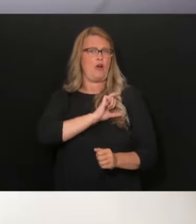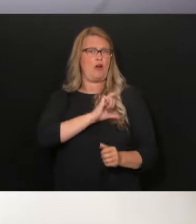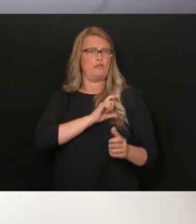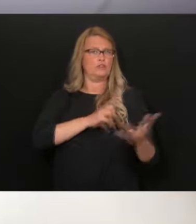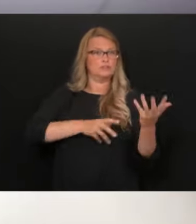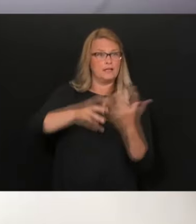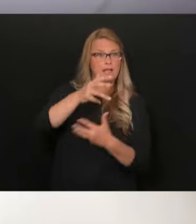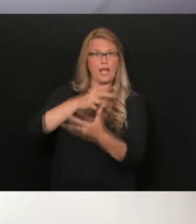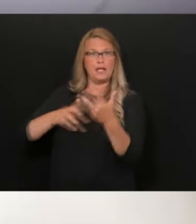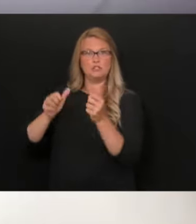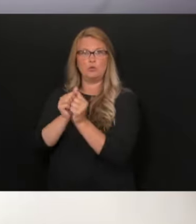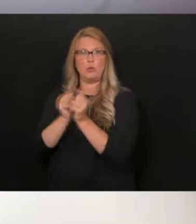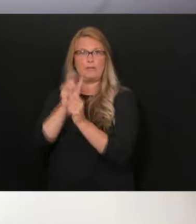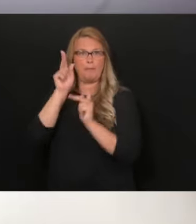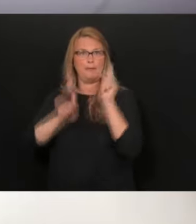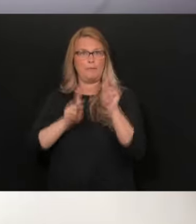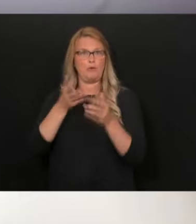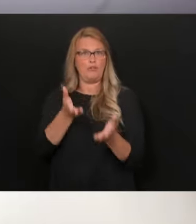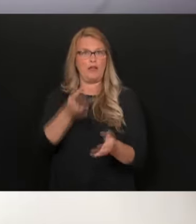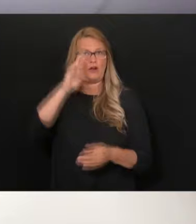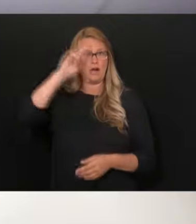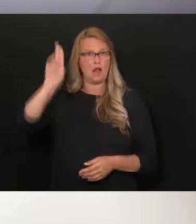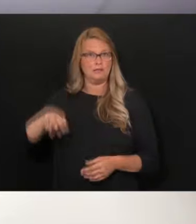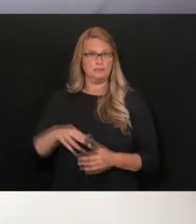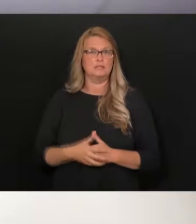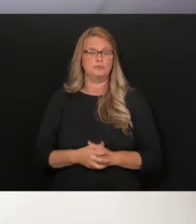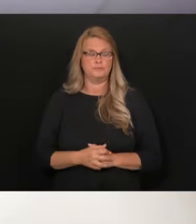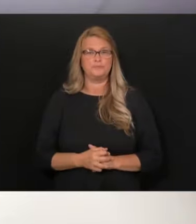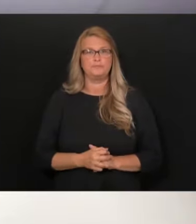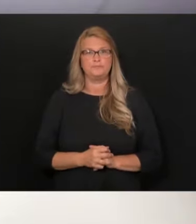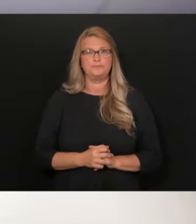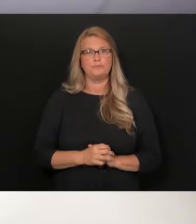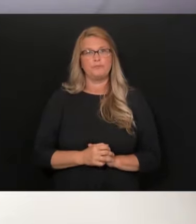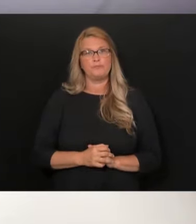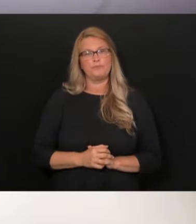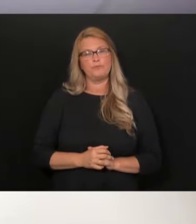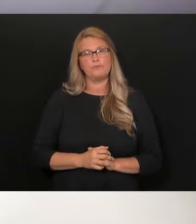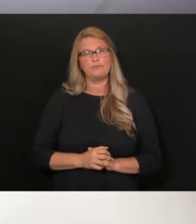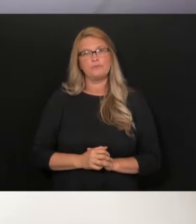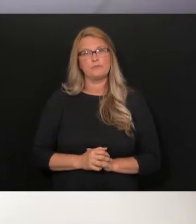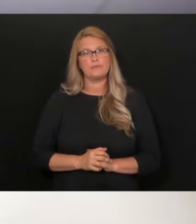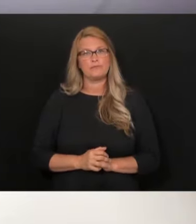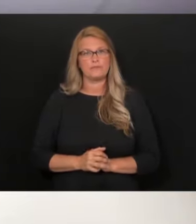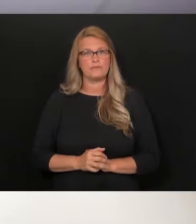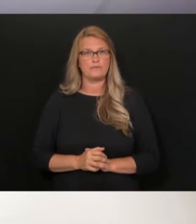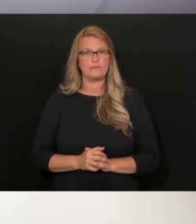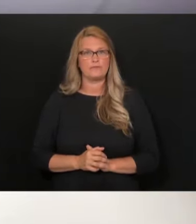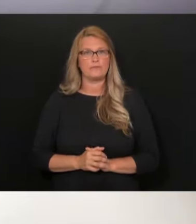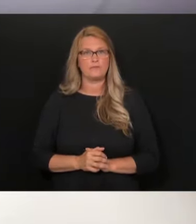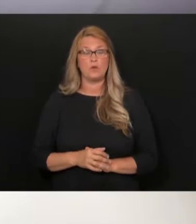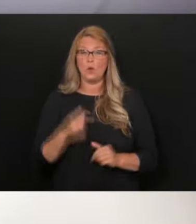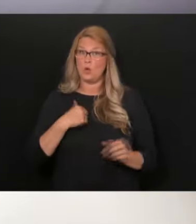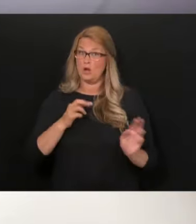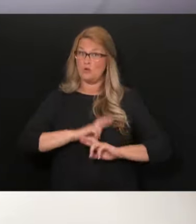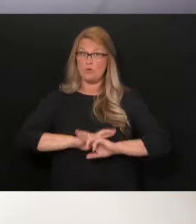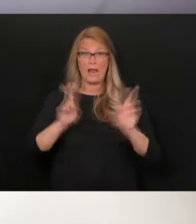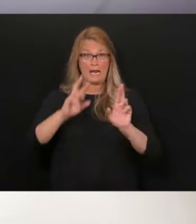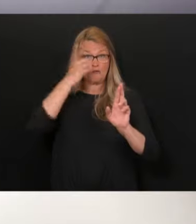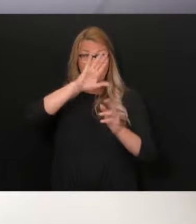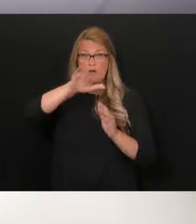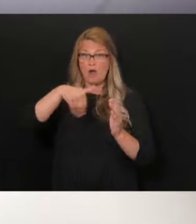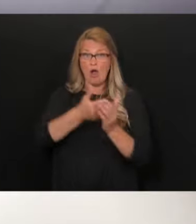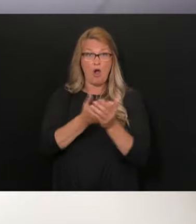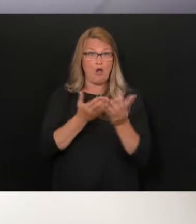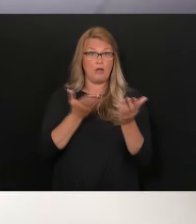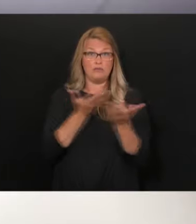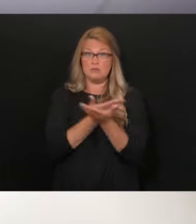with the citizens of the city of Huntington. We prepare for all missions as best we possibly